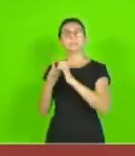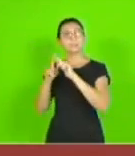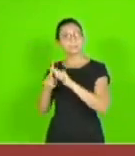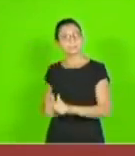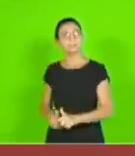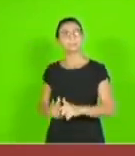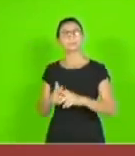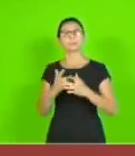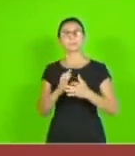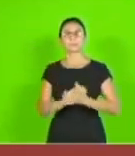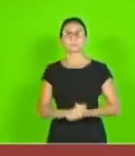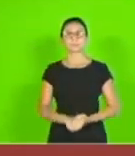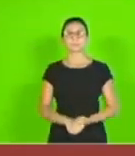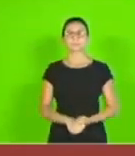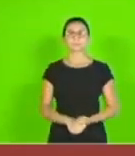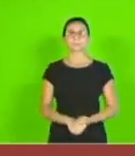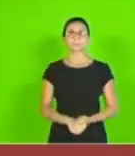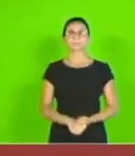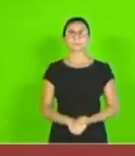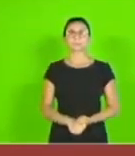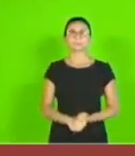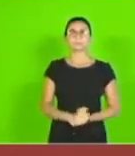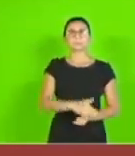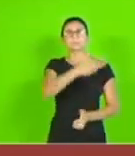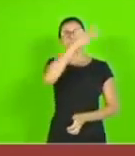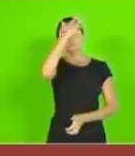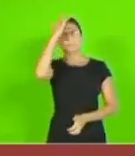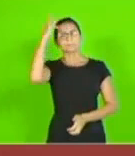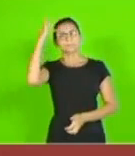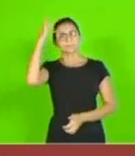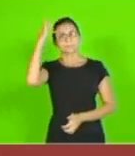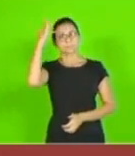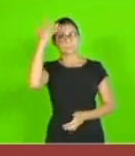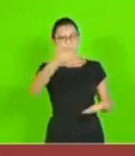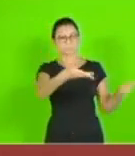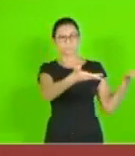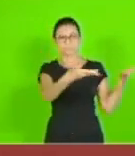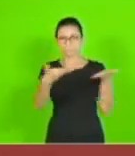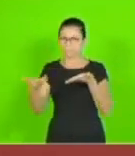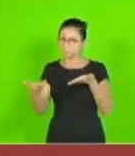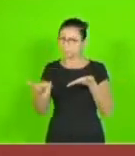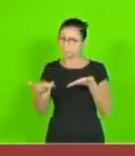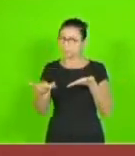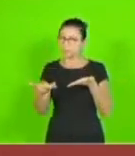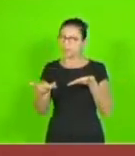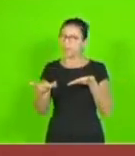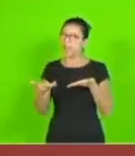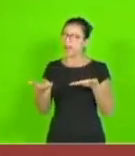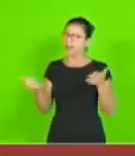of the return of the Lord, when the church is going to go to heaven. That's the time that we are referring